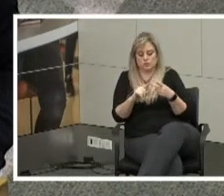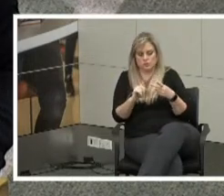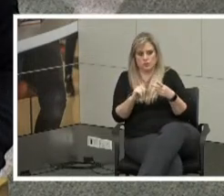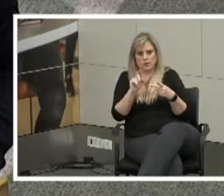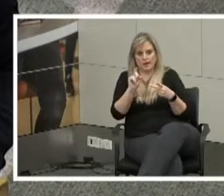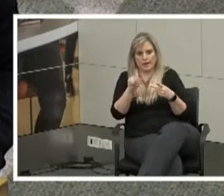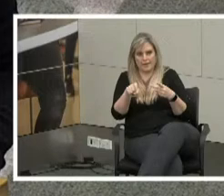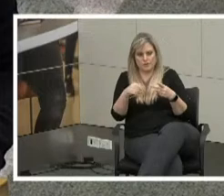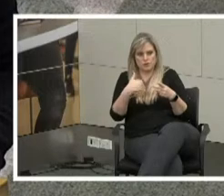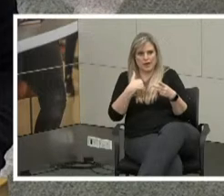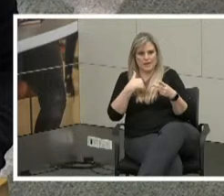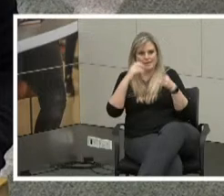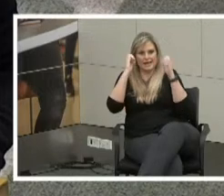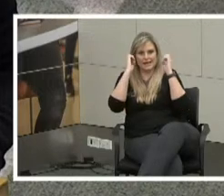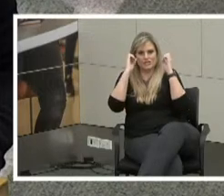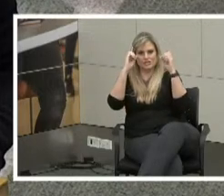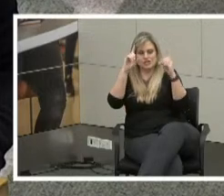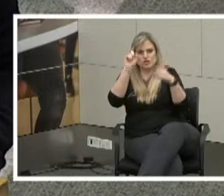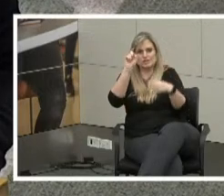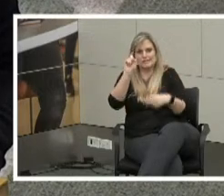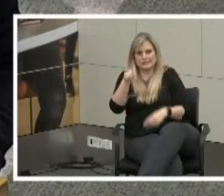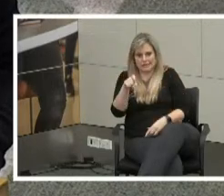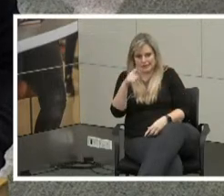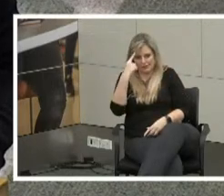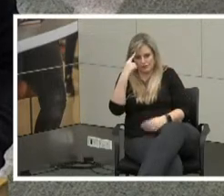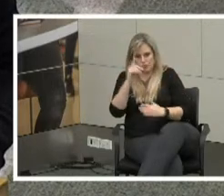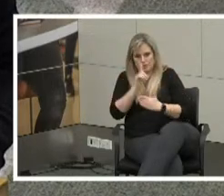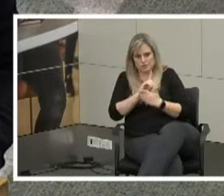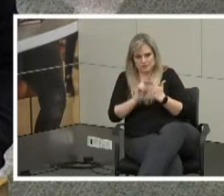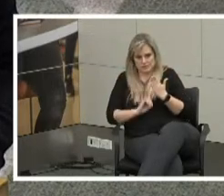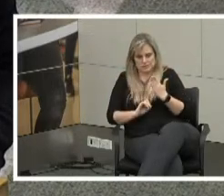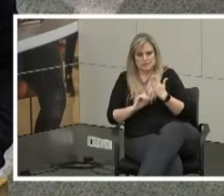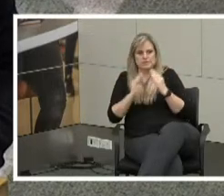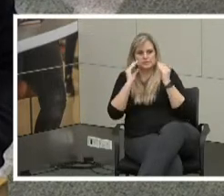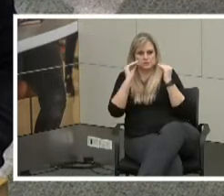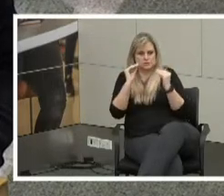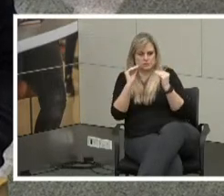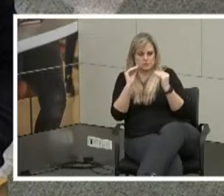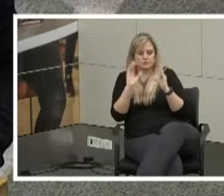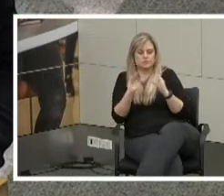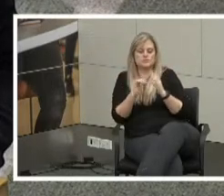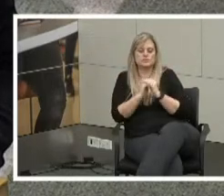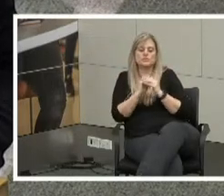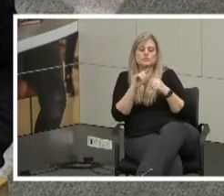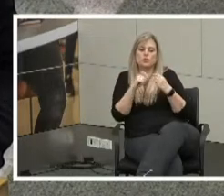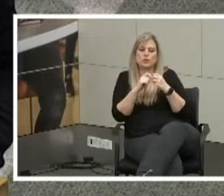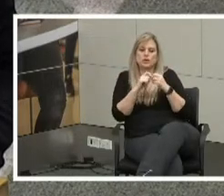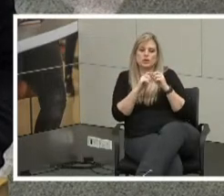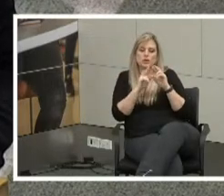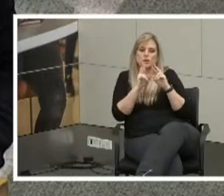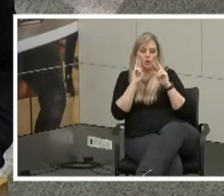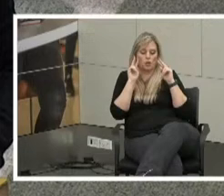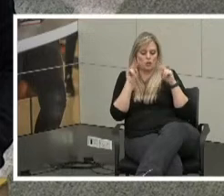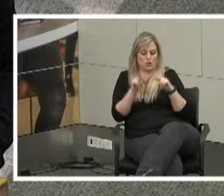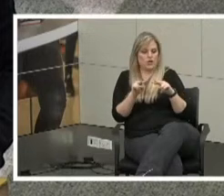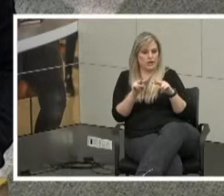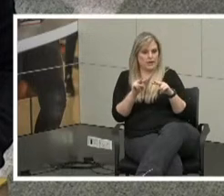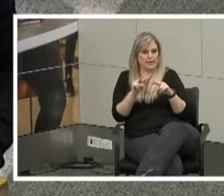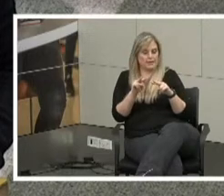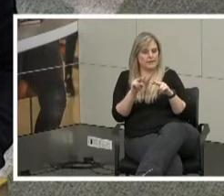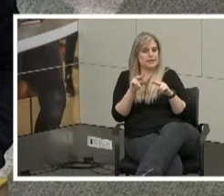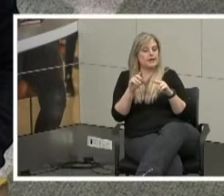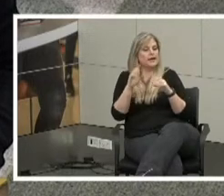have an educational need and so when you look um at the education